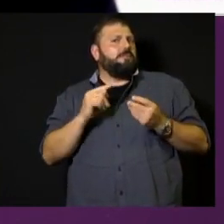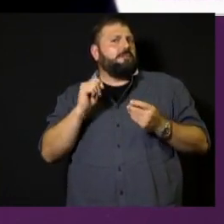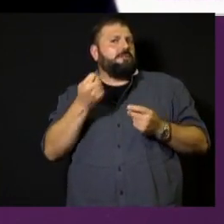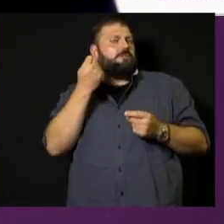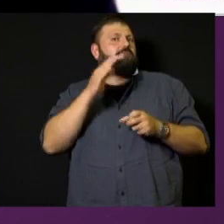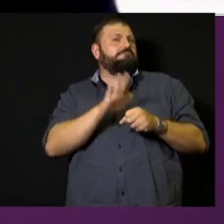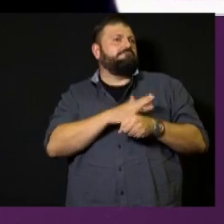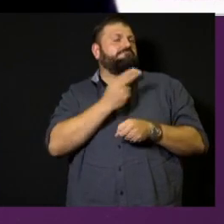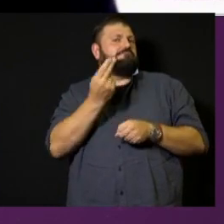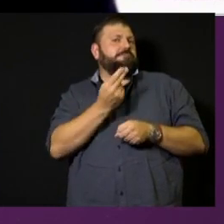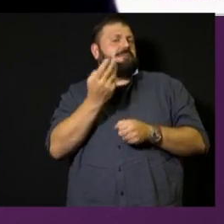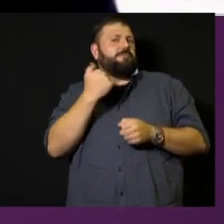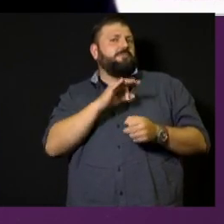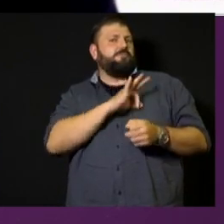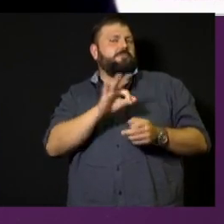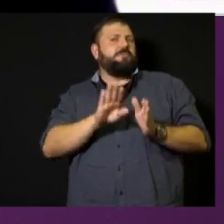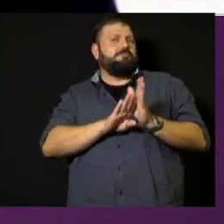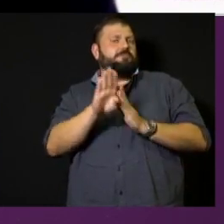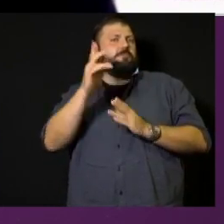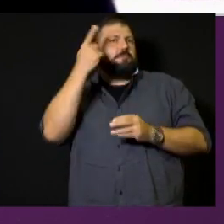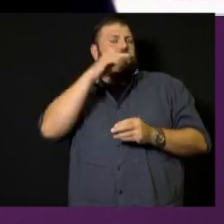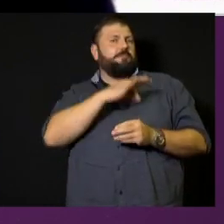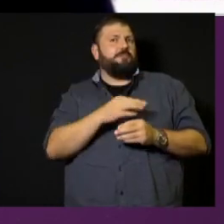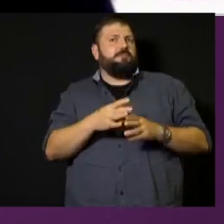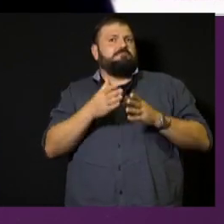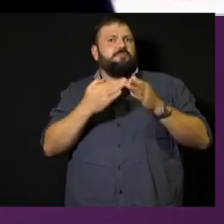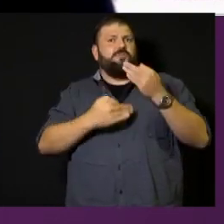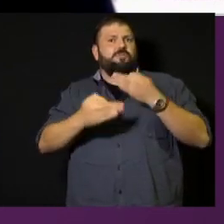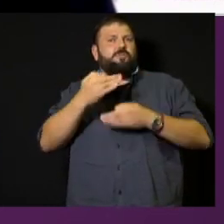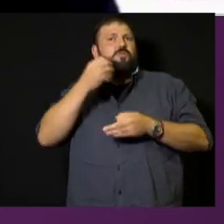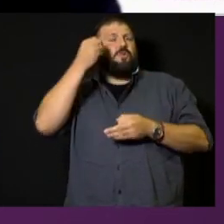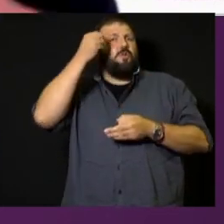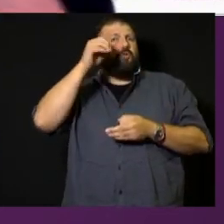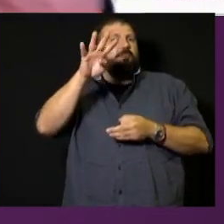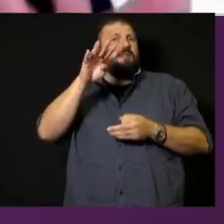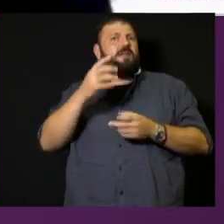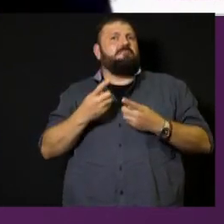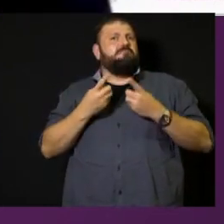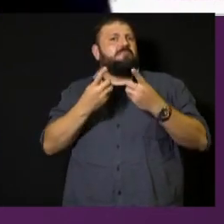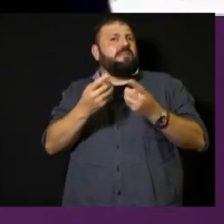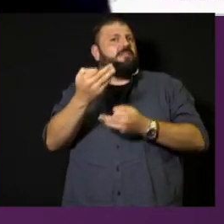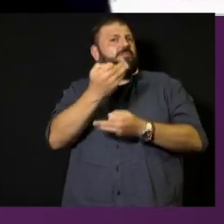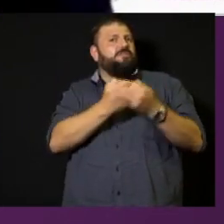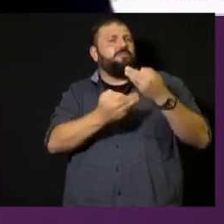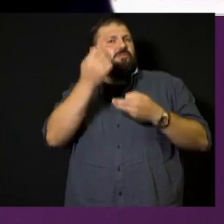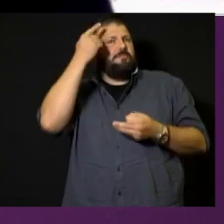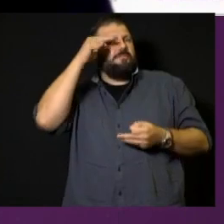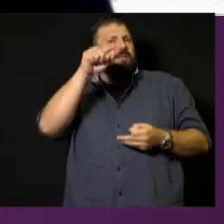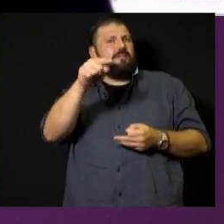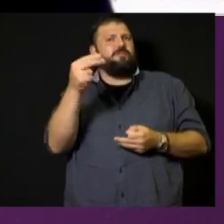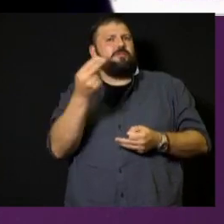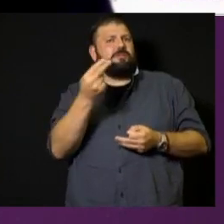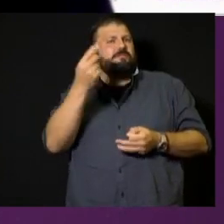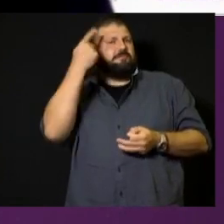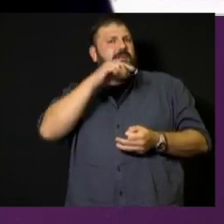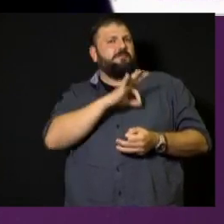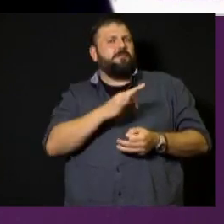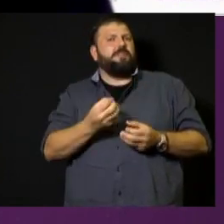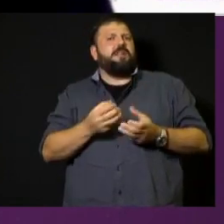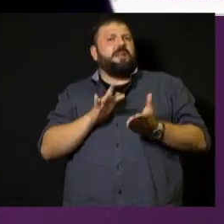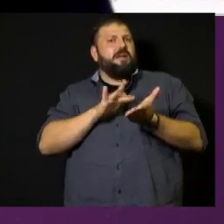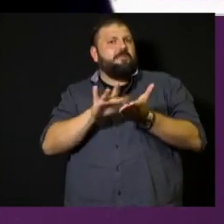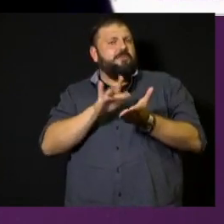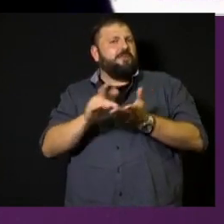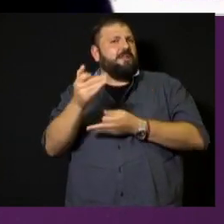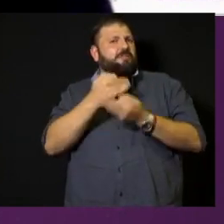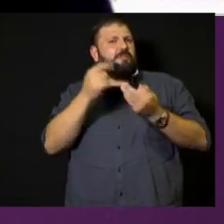start things, and in order to this, we need a tool. And OmniLife is there for us. Everything that you need to